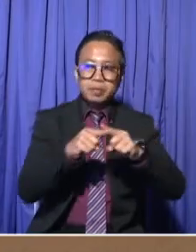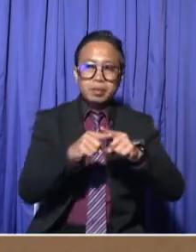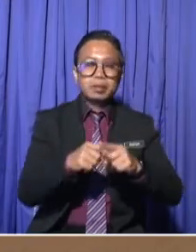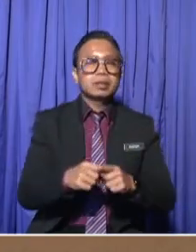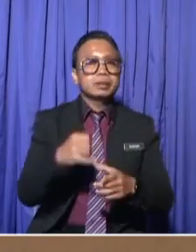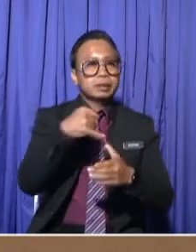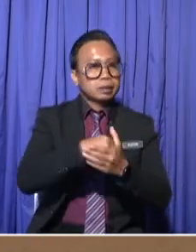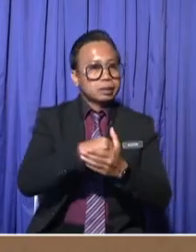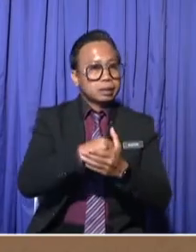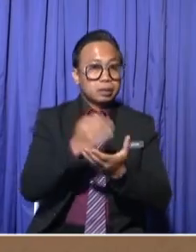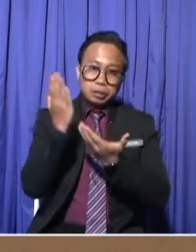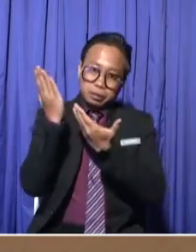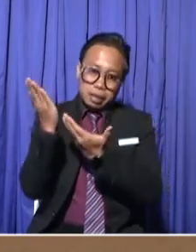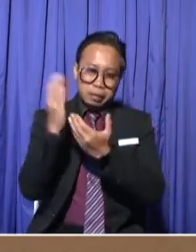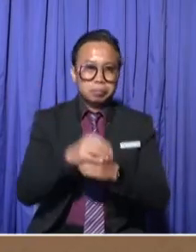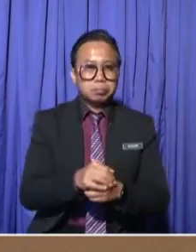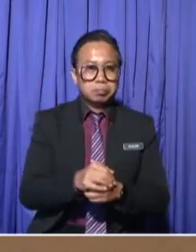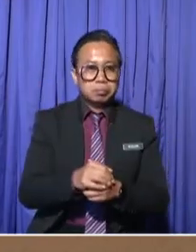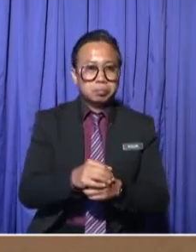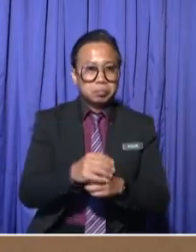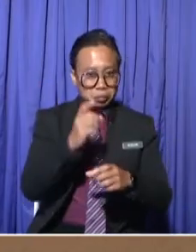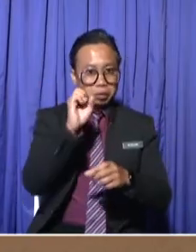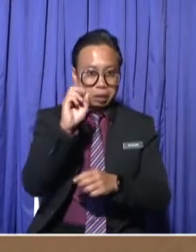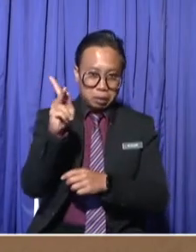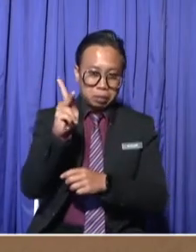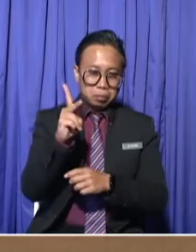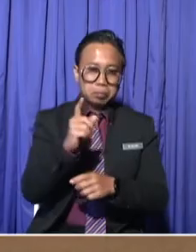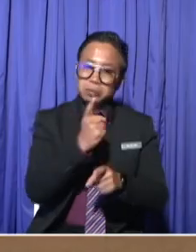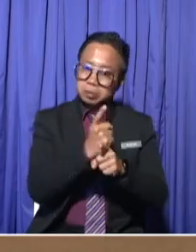triangle in the slide. Do you agree?